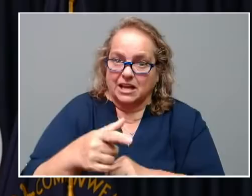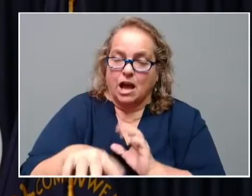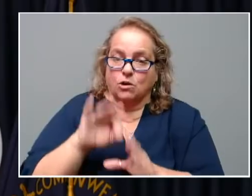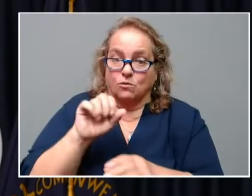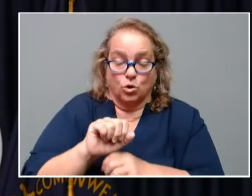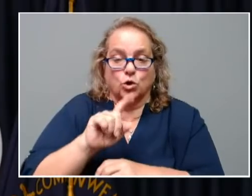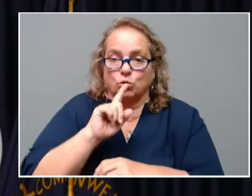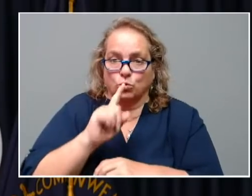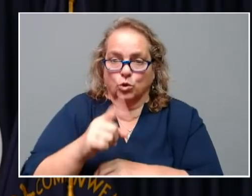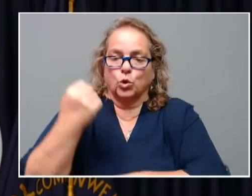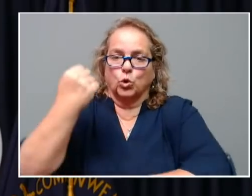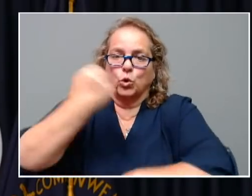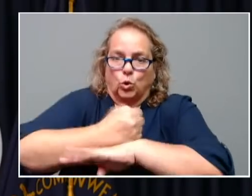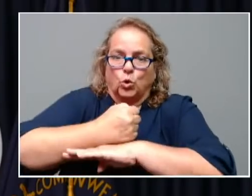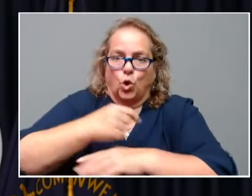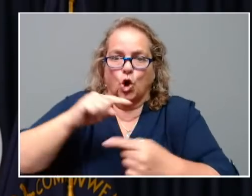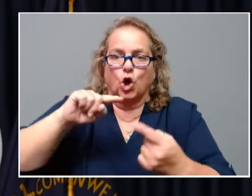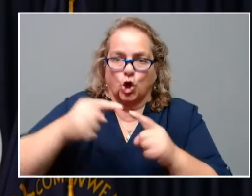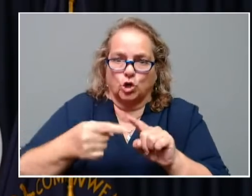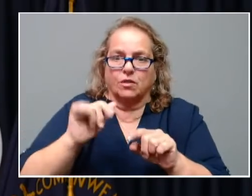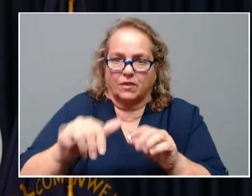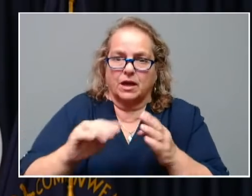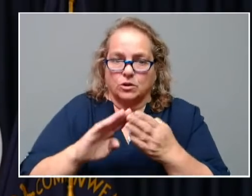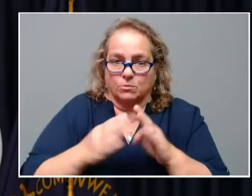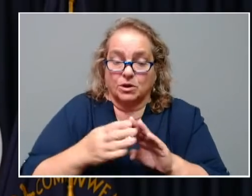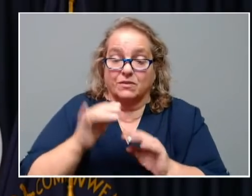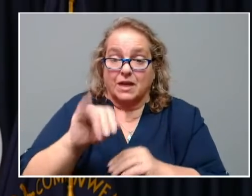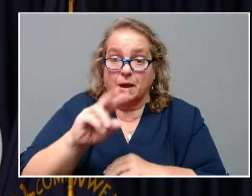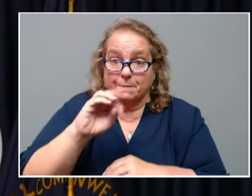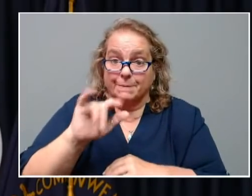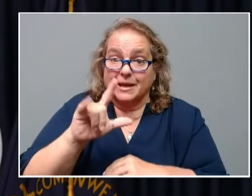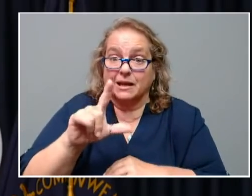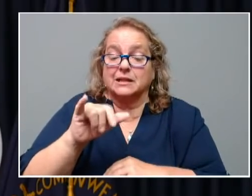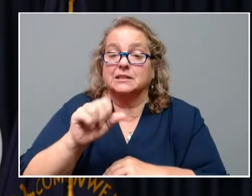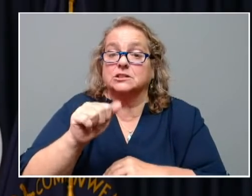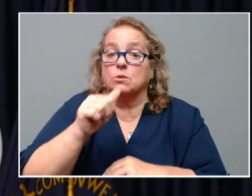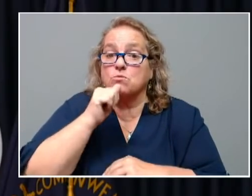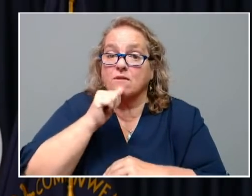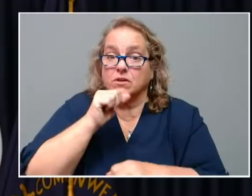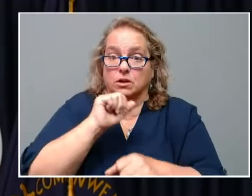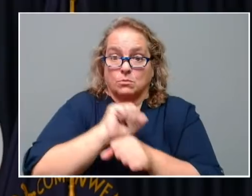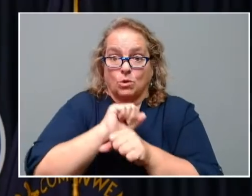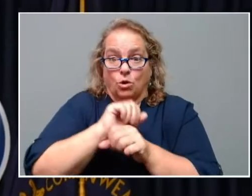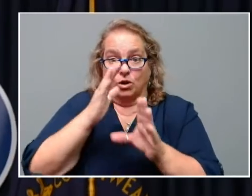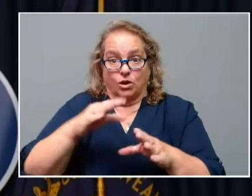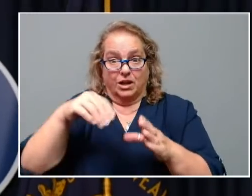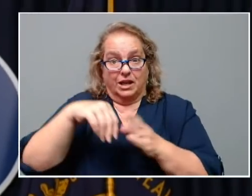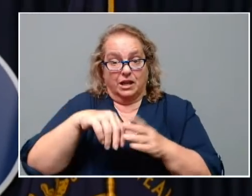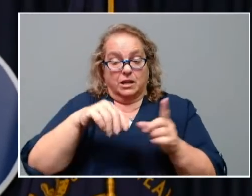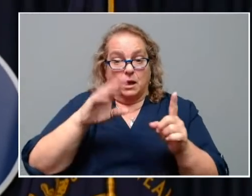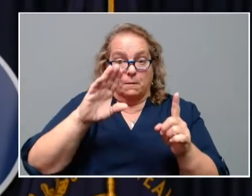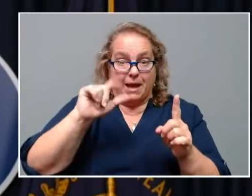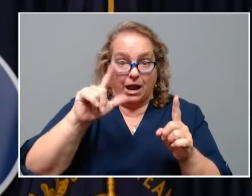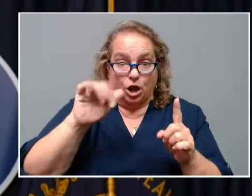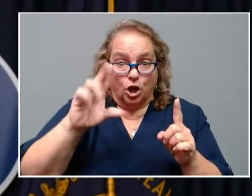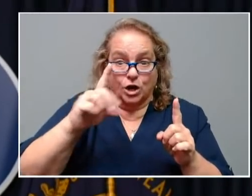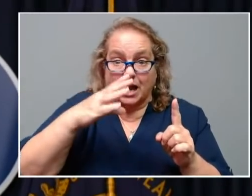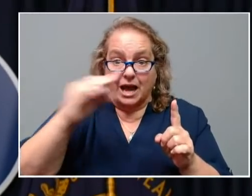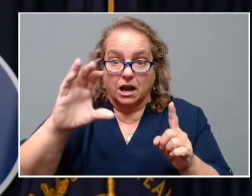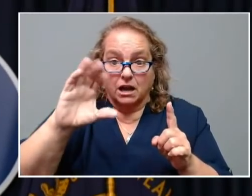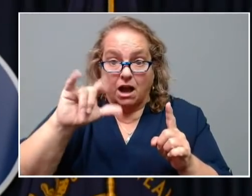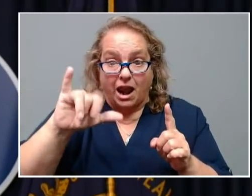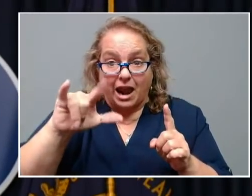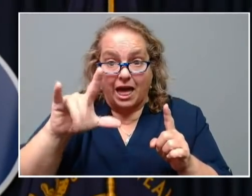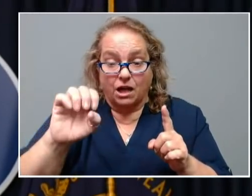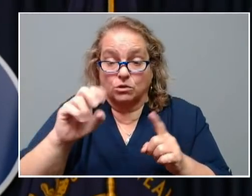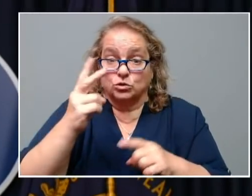Wickliffe. The mill is by far the largest private employer in both Ballard County and Carlisle County. 2 years later, one of